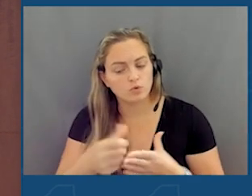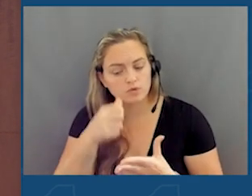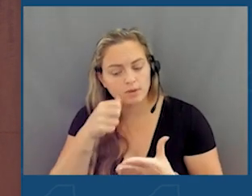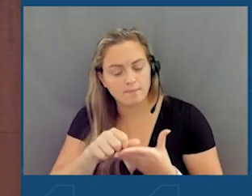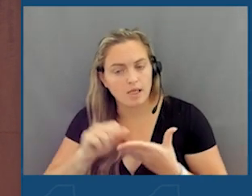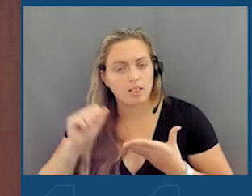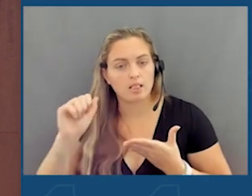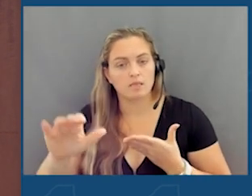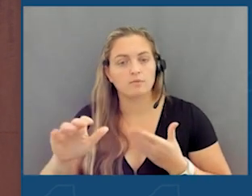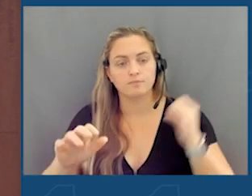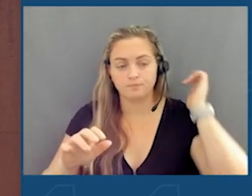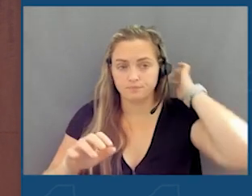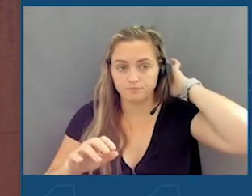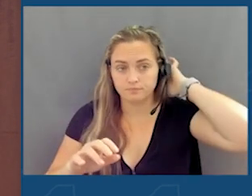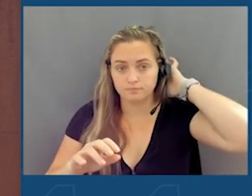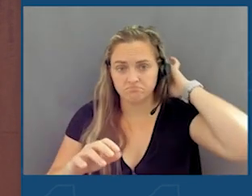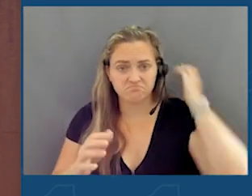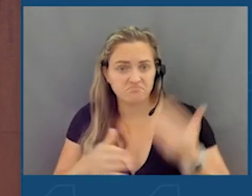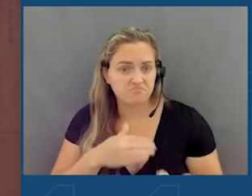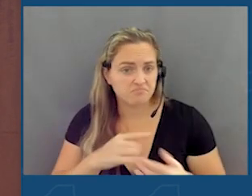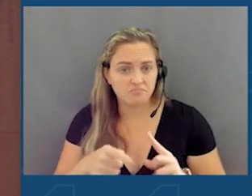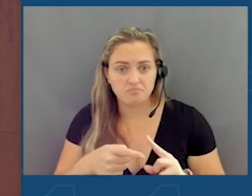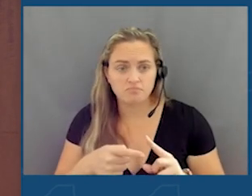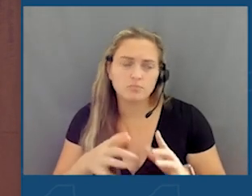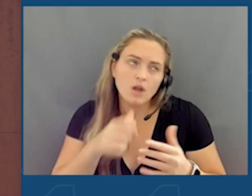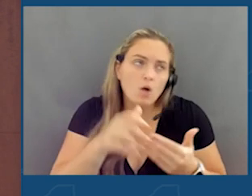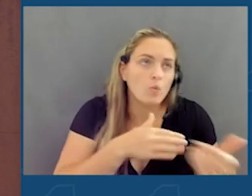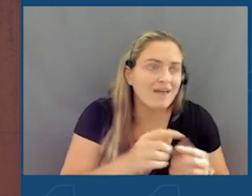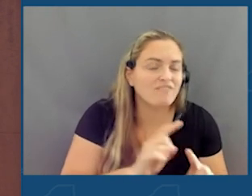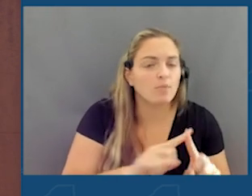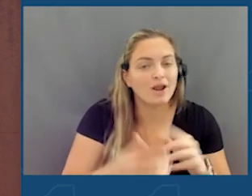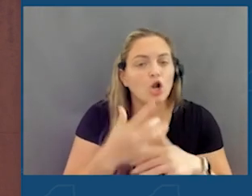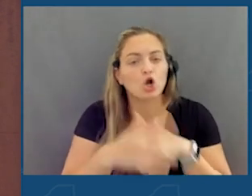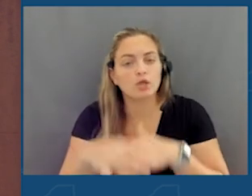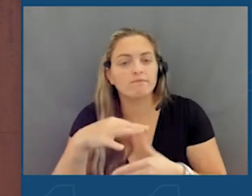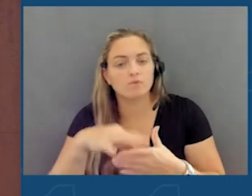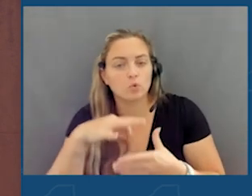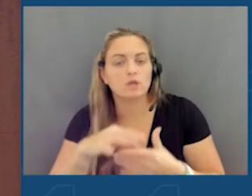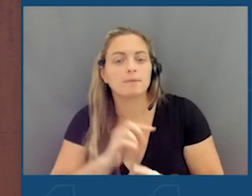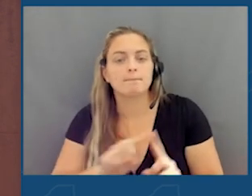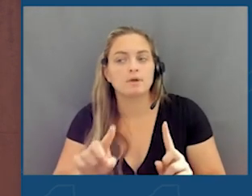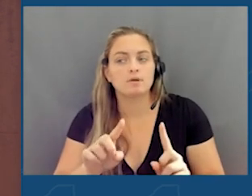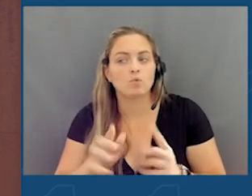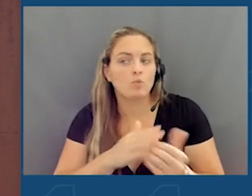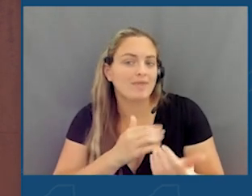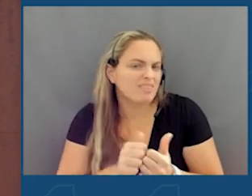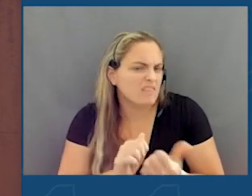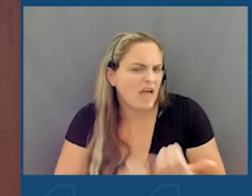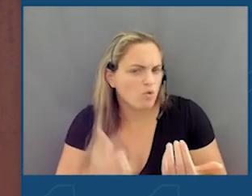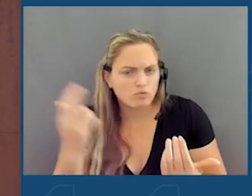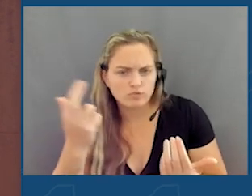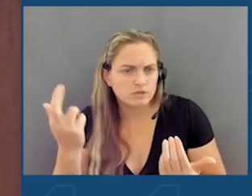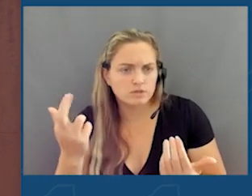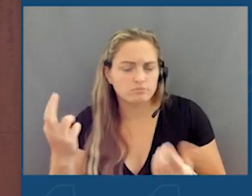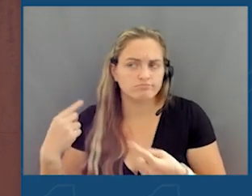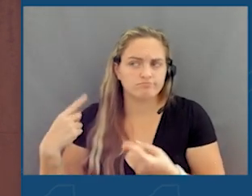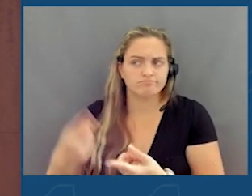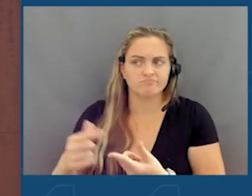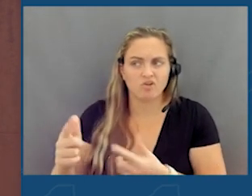New York whenever they feel like it. Well, not whenever, but during the early voting period, but without a reason. Up until now, our laws